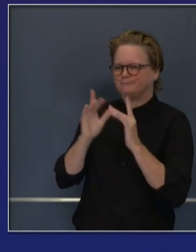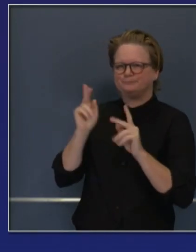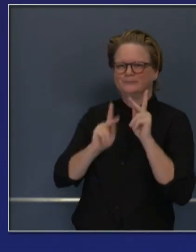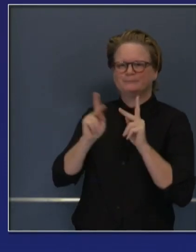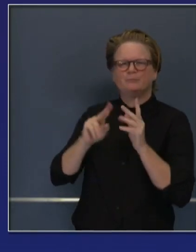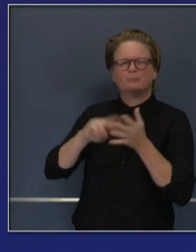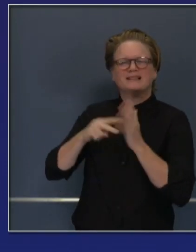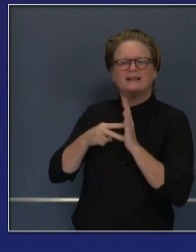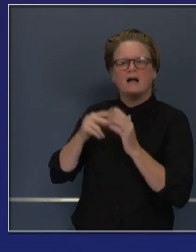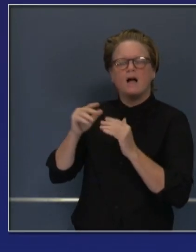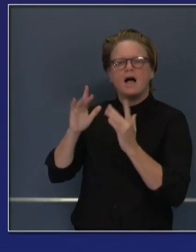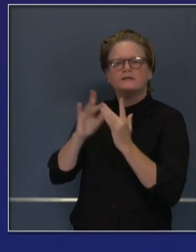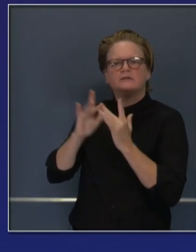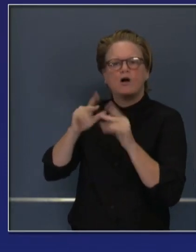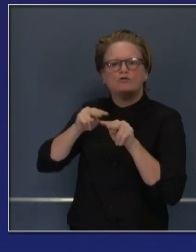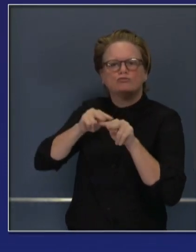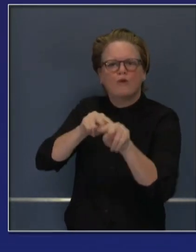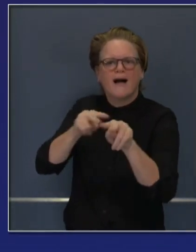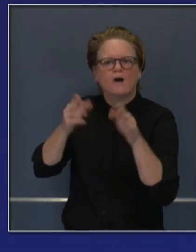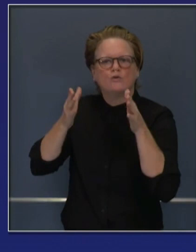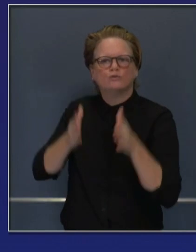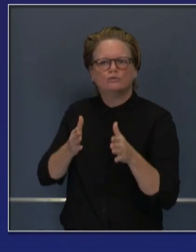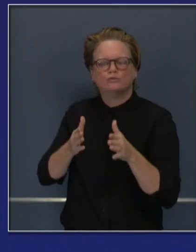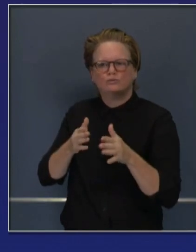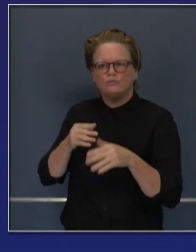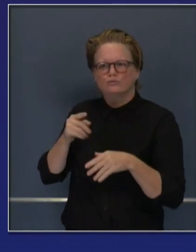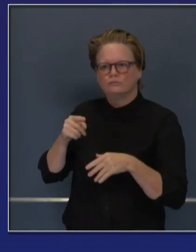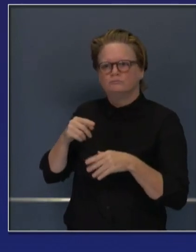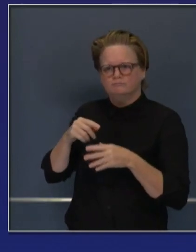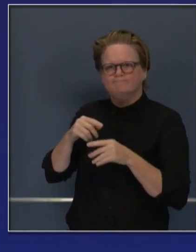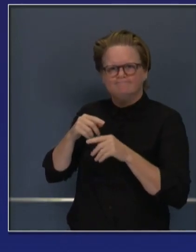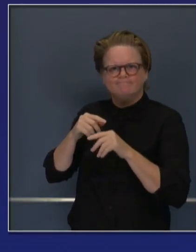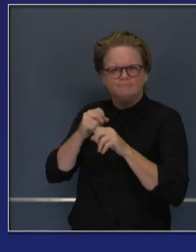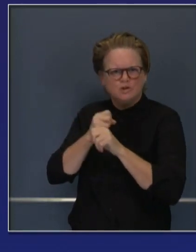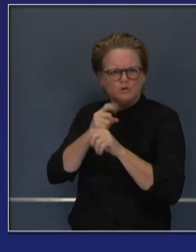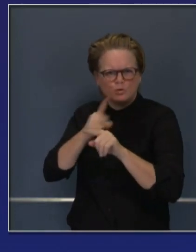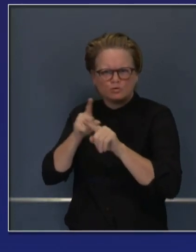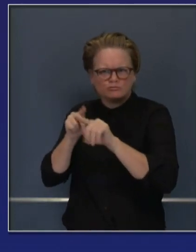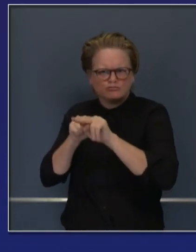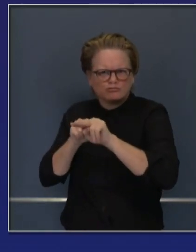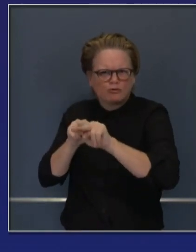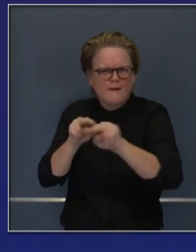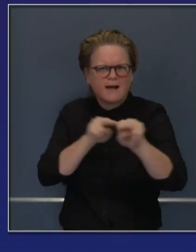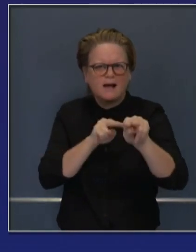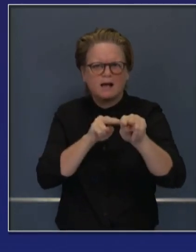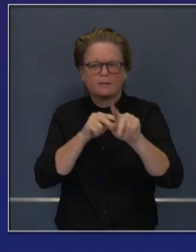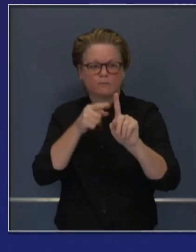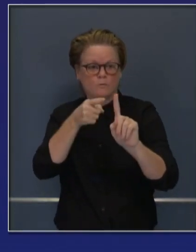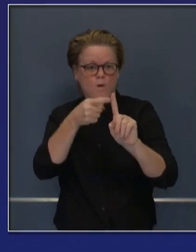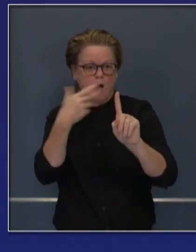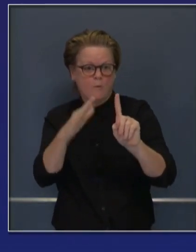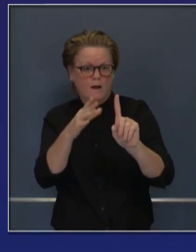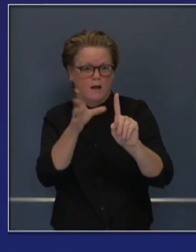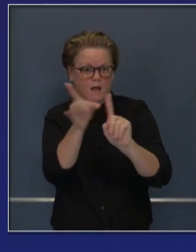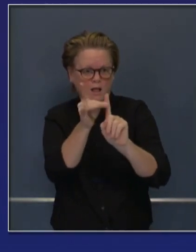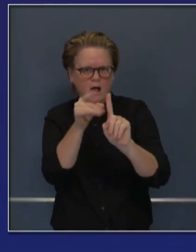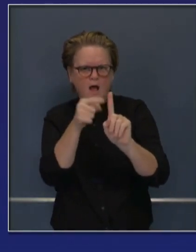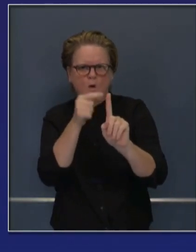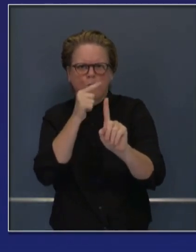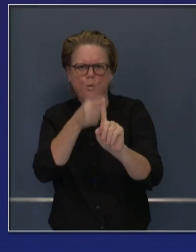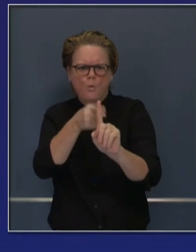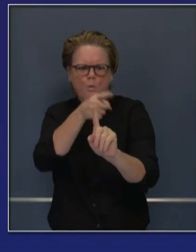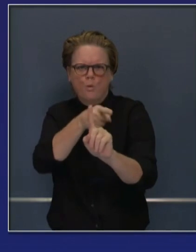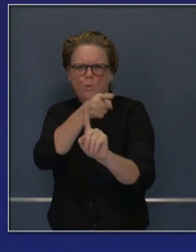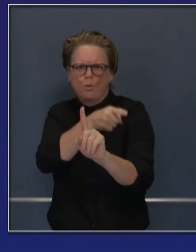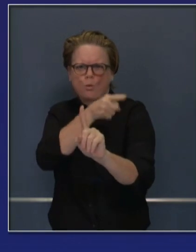that's through the efforts at the local level primarily, and also supplemented by the partnerships that we've advanced through the UCLA and UCSF